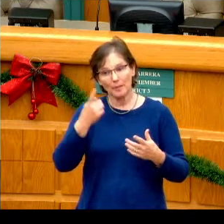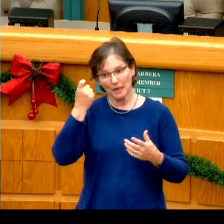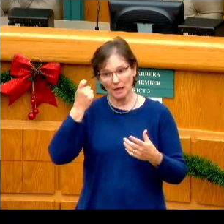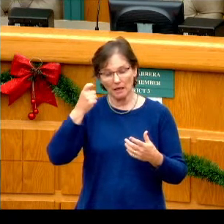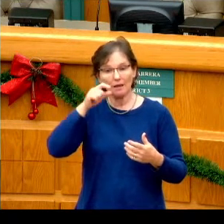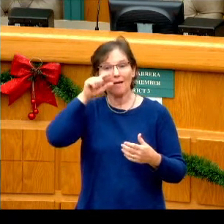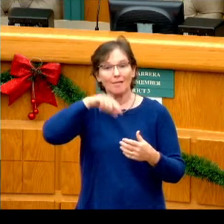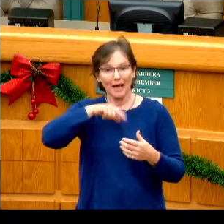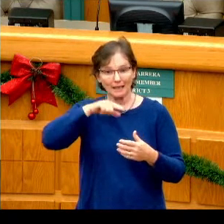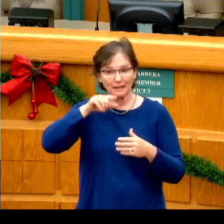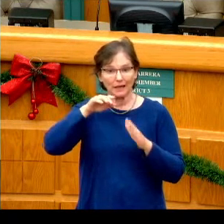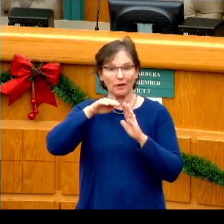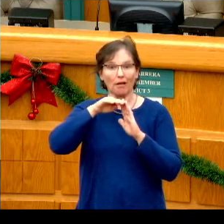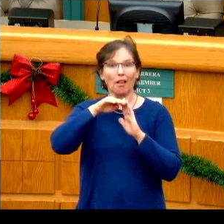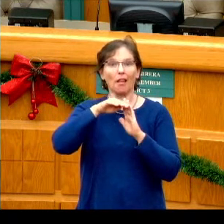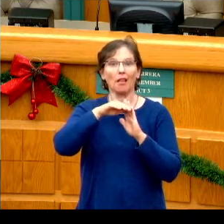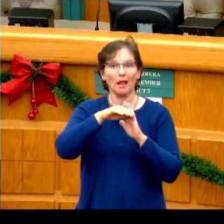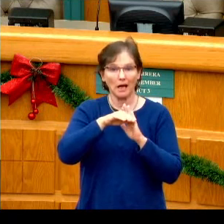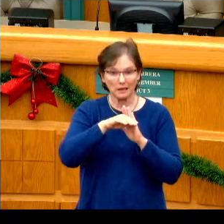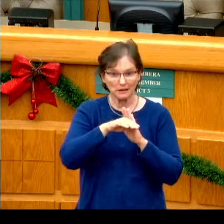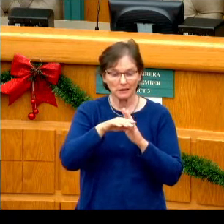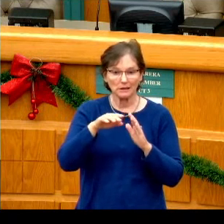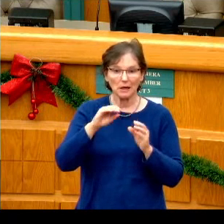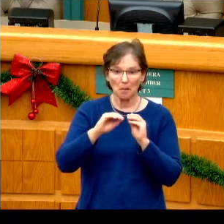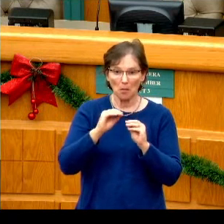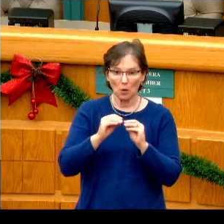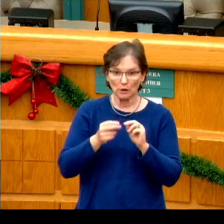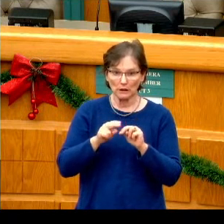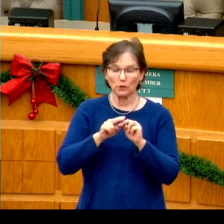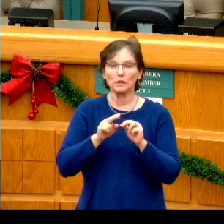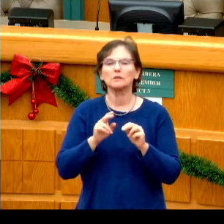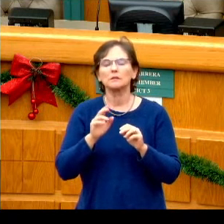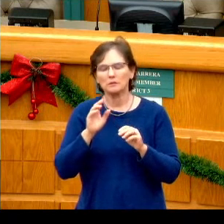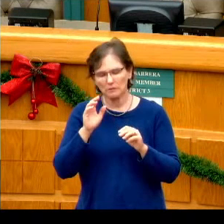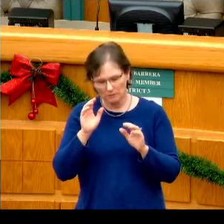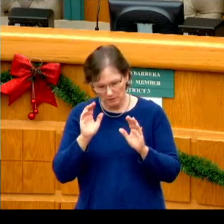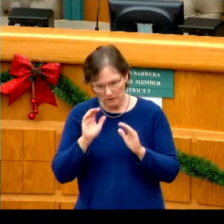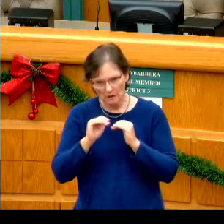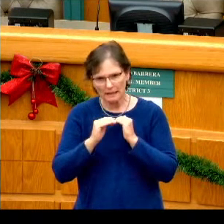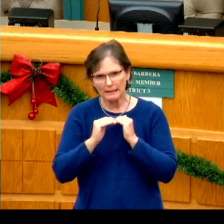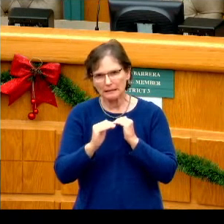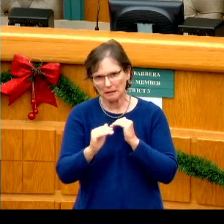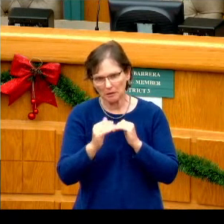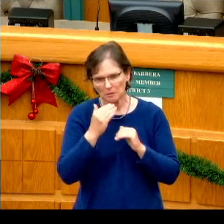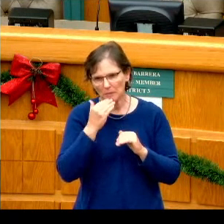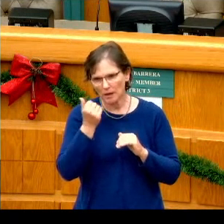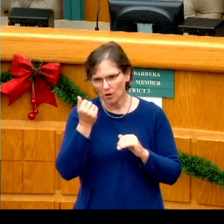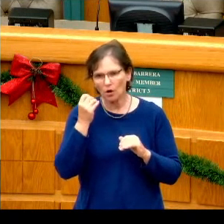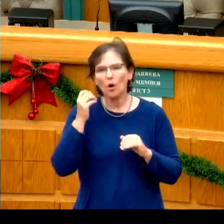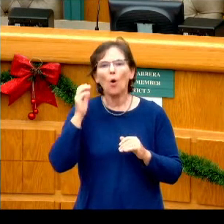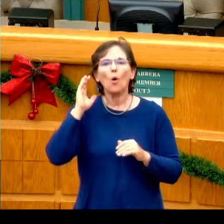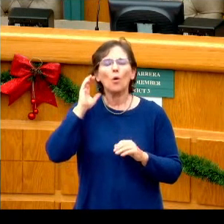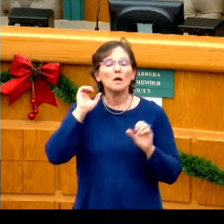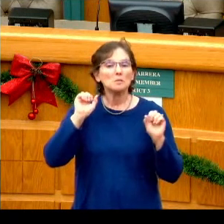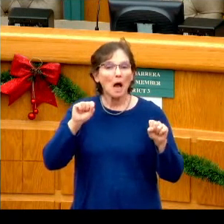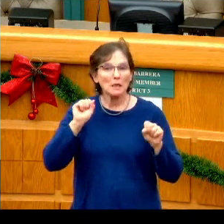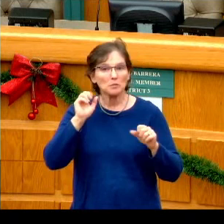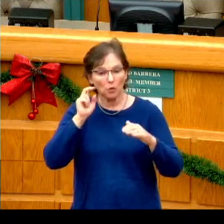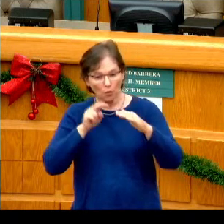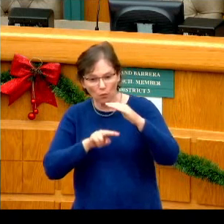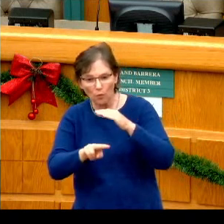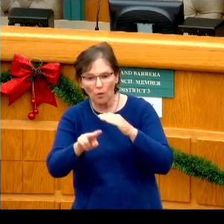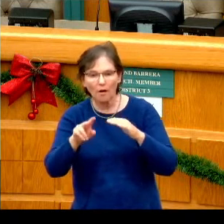lull. There is an uptick of fatalities occurring, and there will be some level of fatalities that we can't